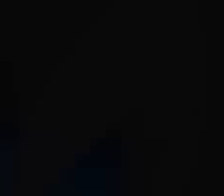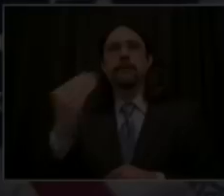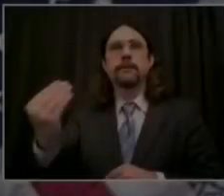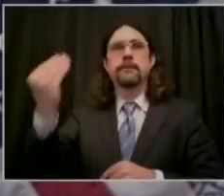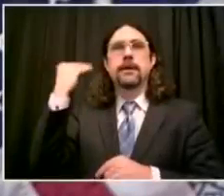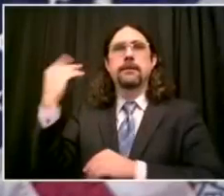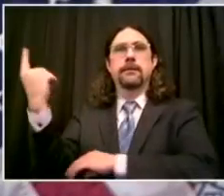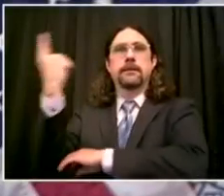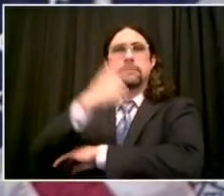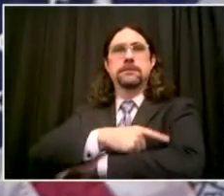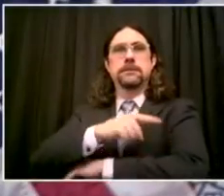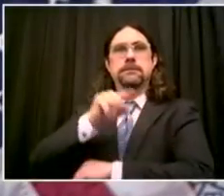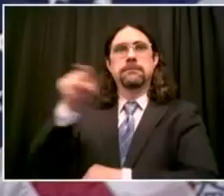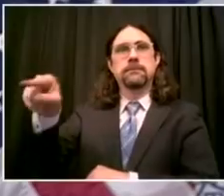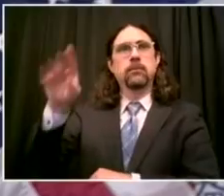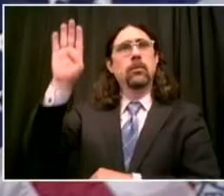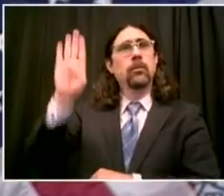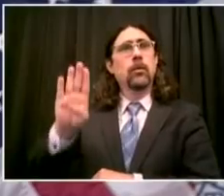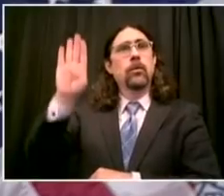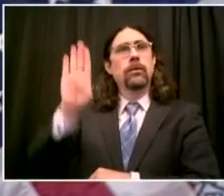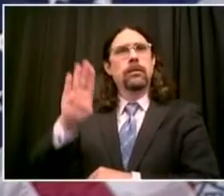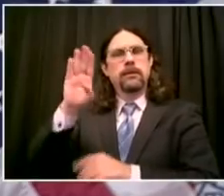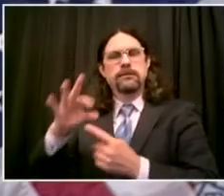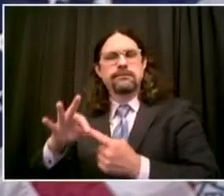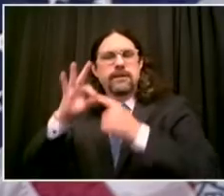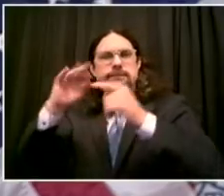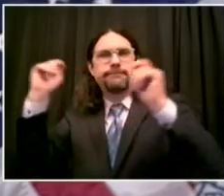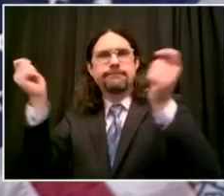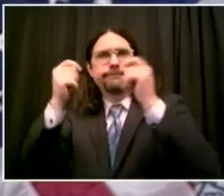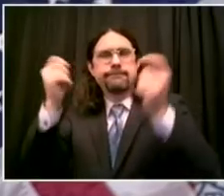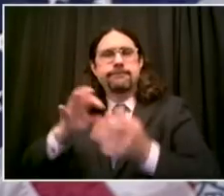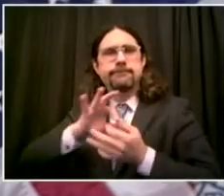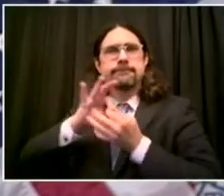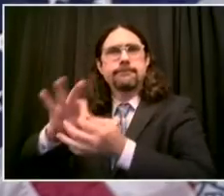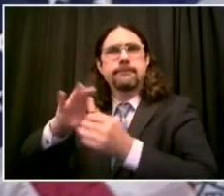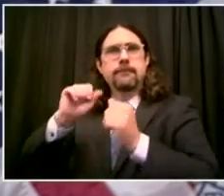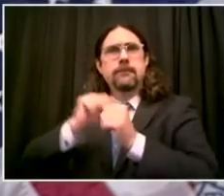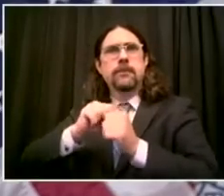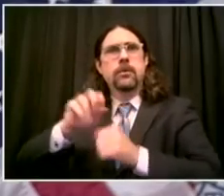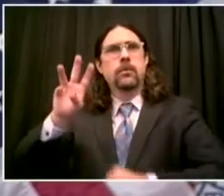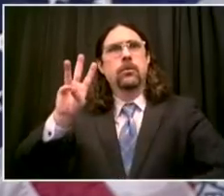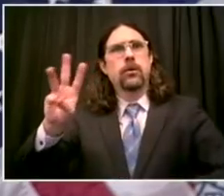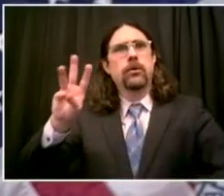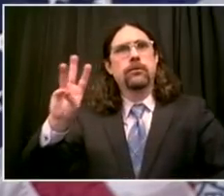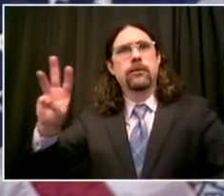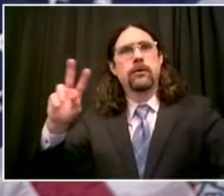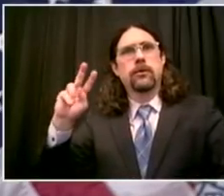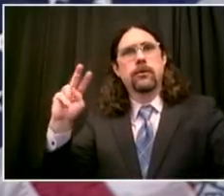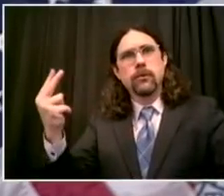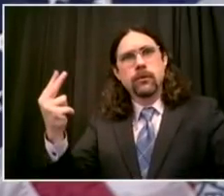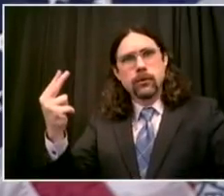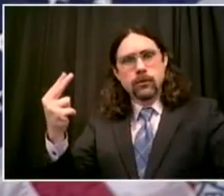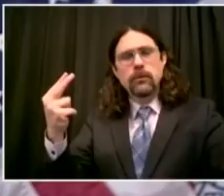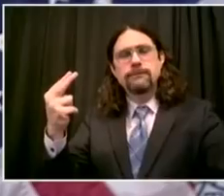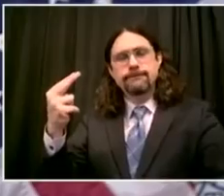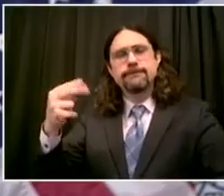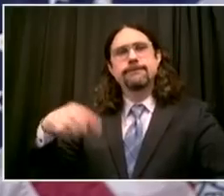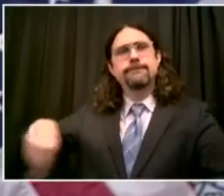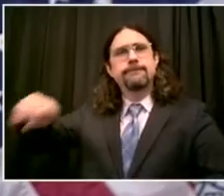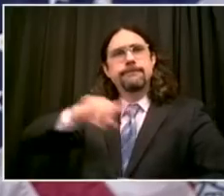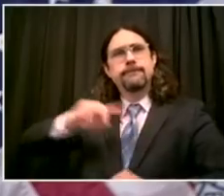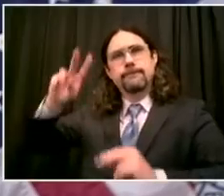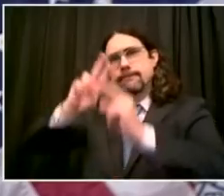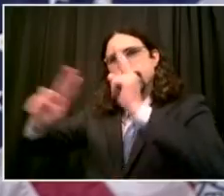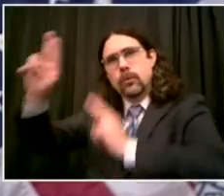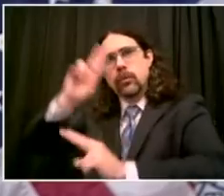now. And all we lost in that war. I've said many times that World War II generation